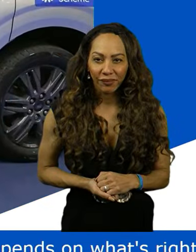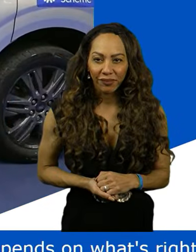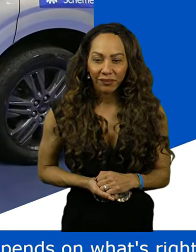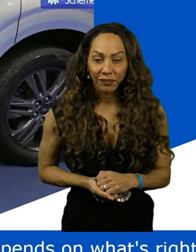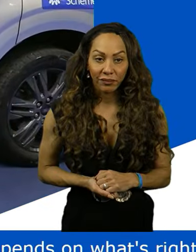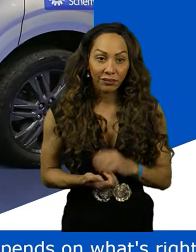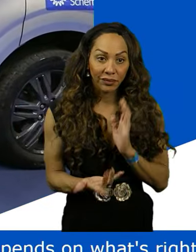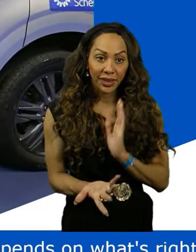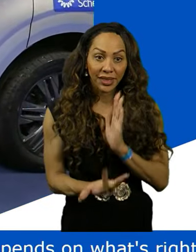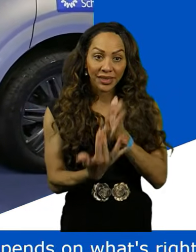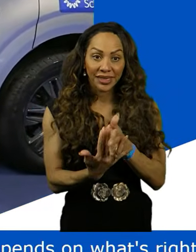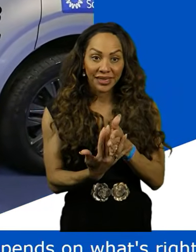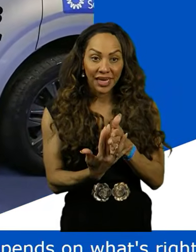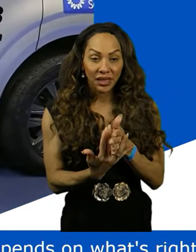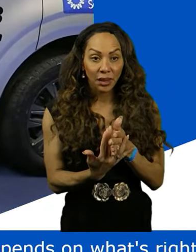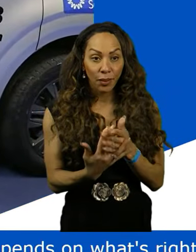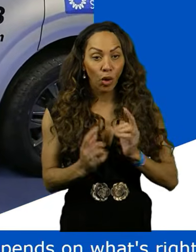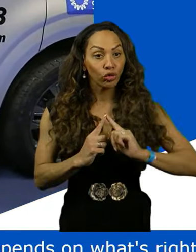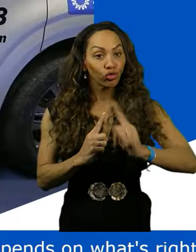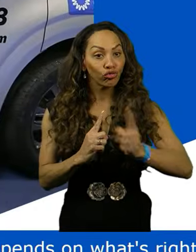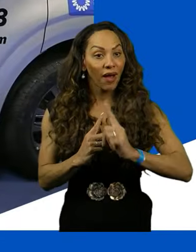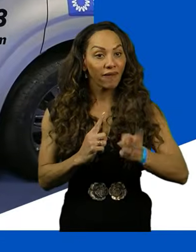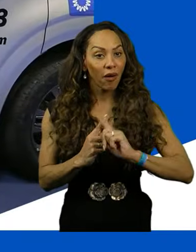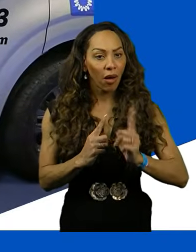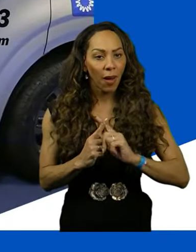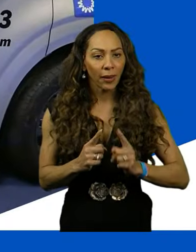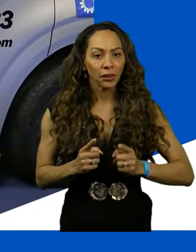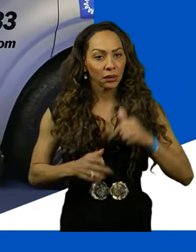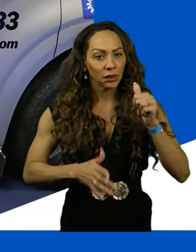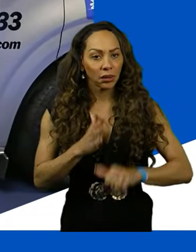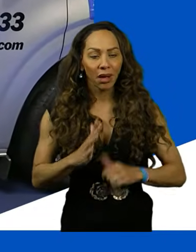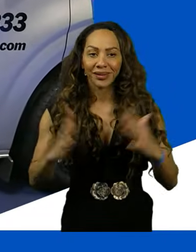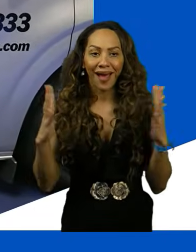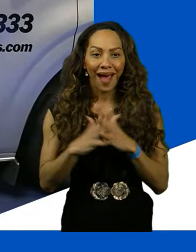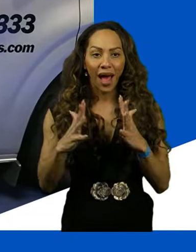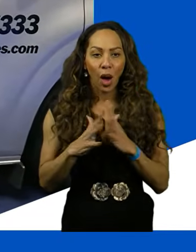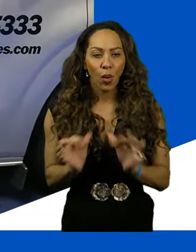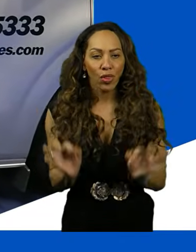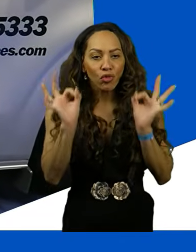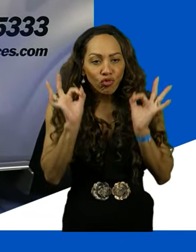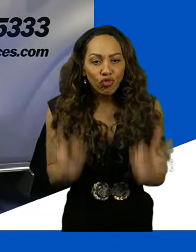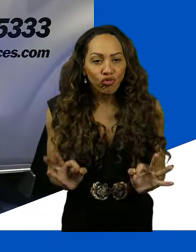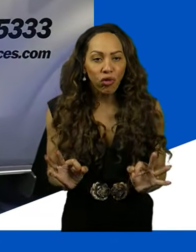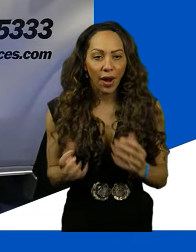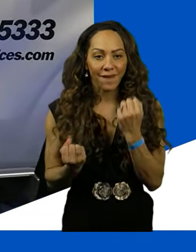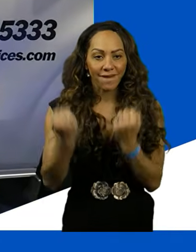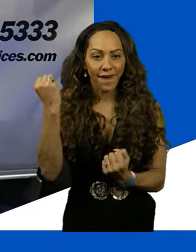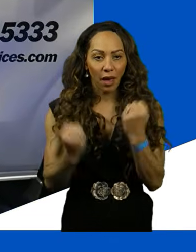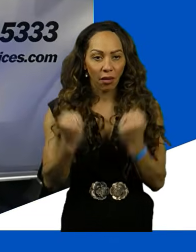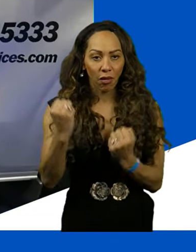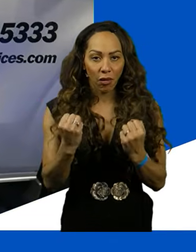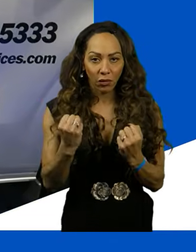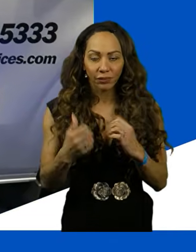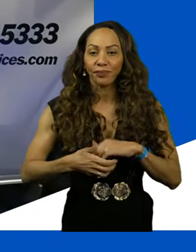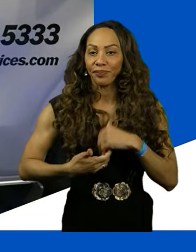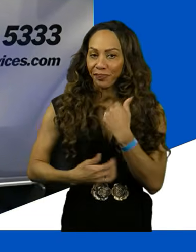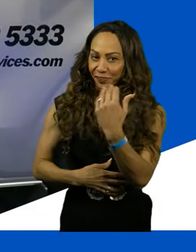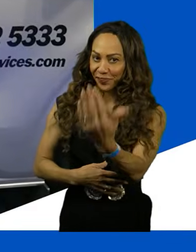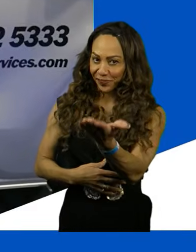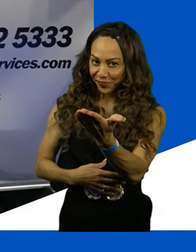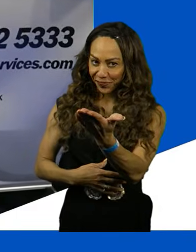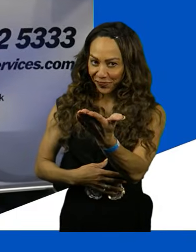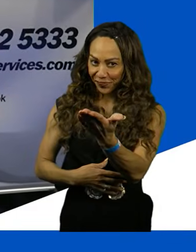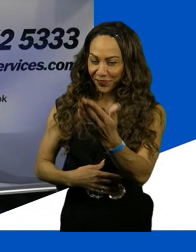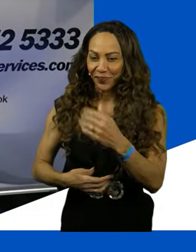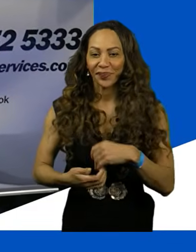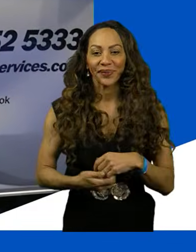Accessible travel starts with the right vehicle, and that's why wheelchair accessible vehicles are designed with this in mind. I'm